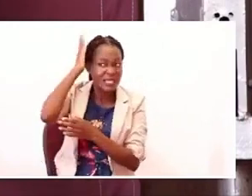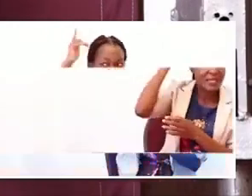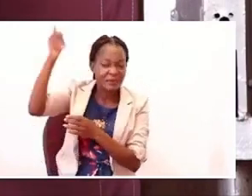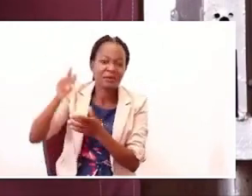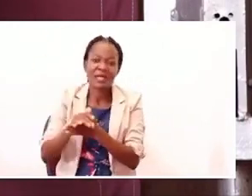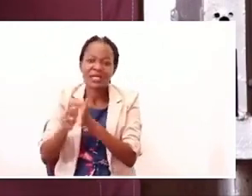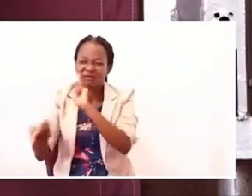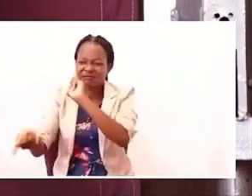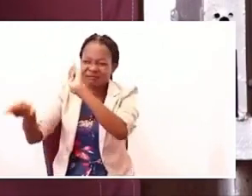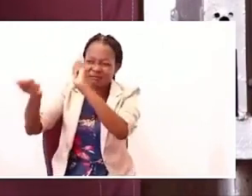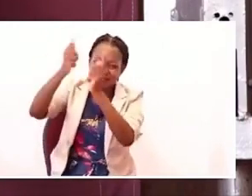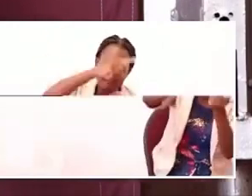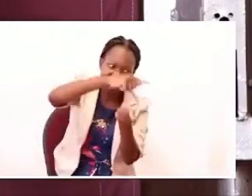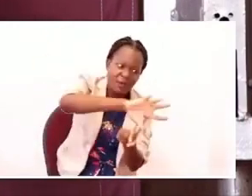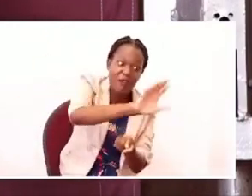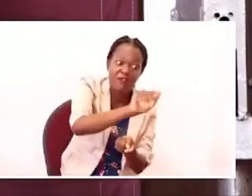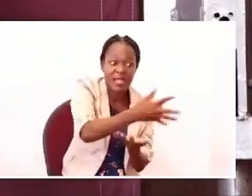transnational corporations.